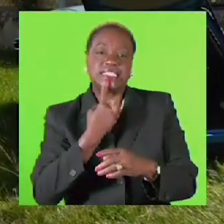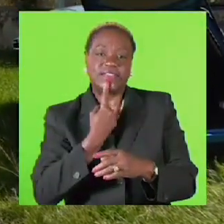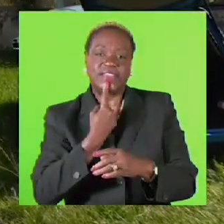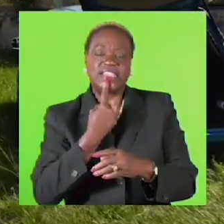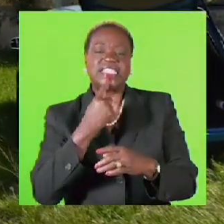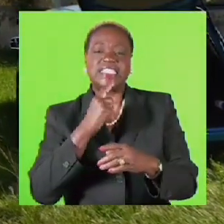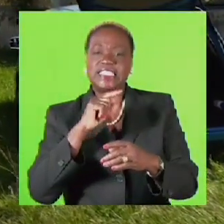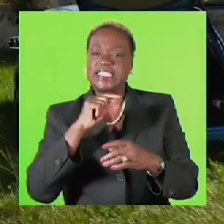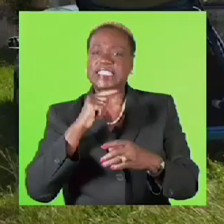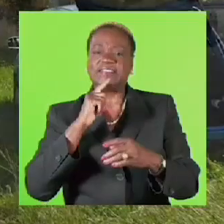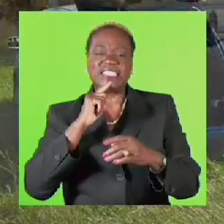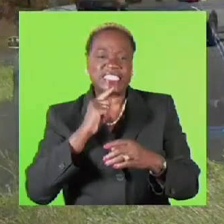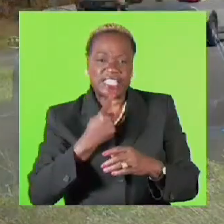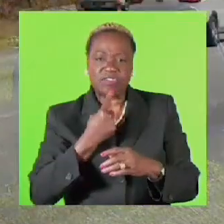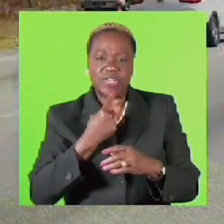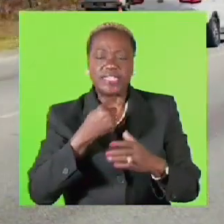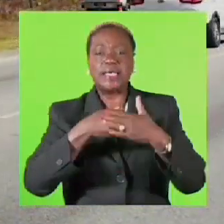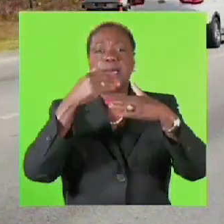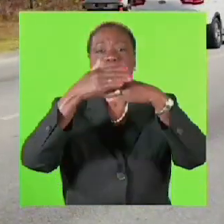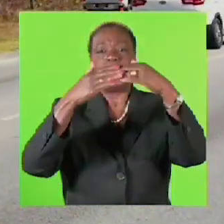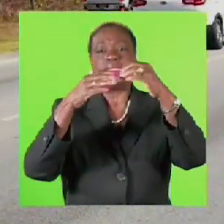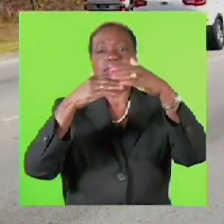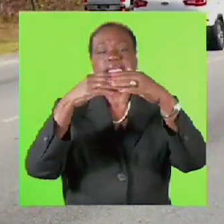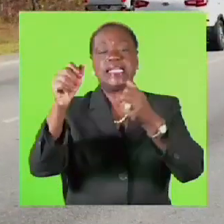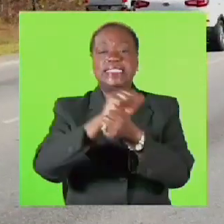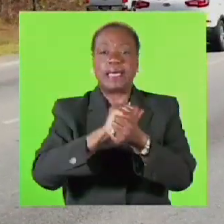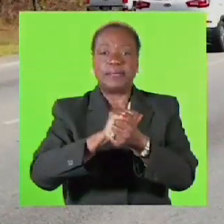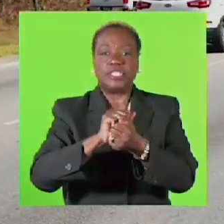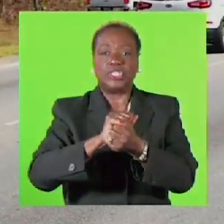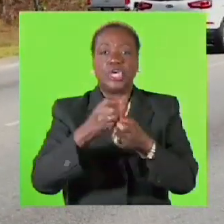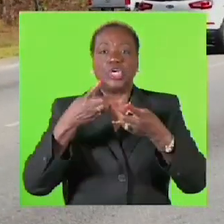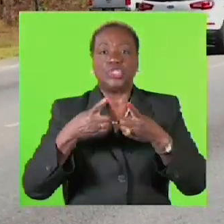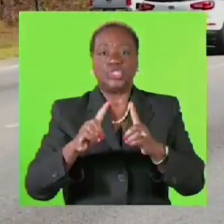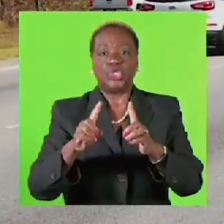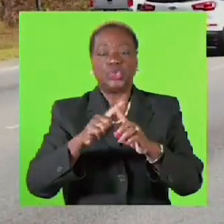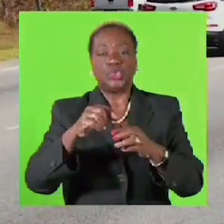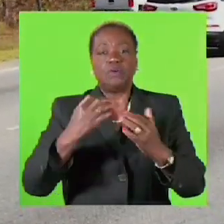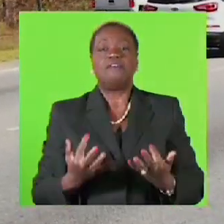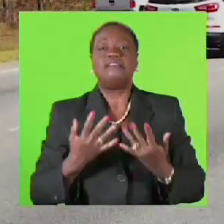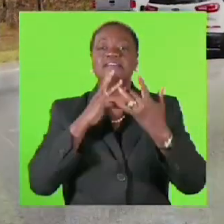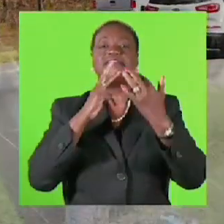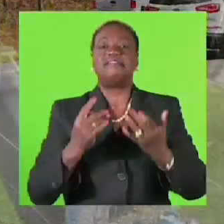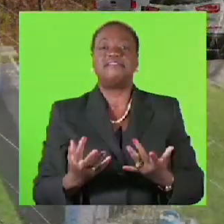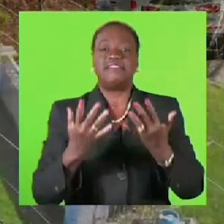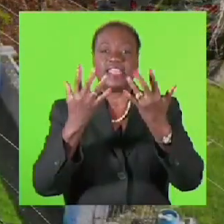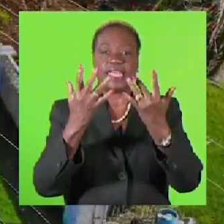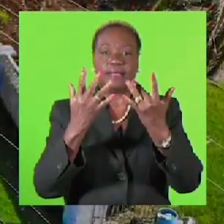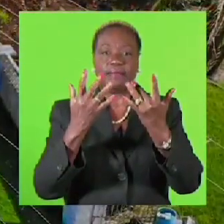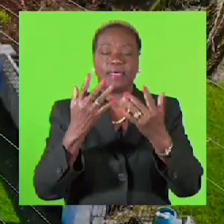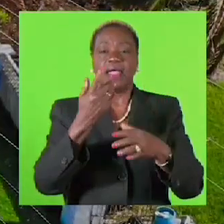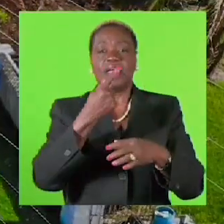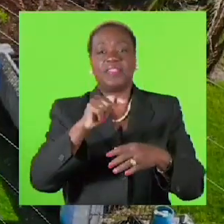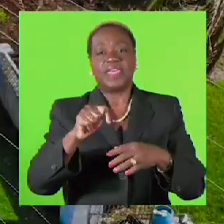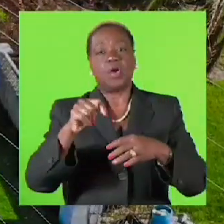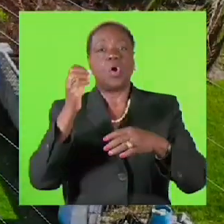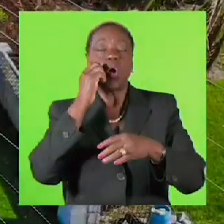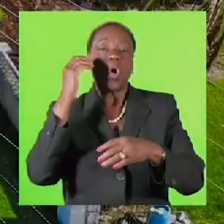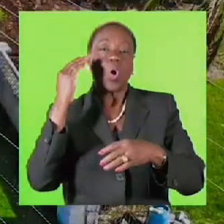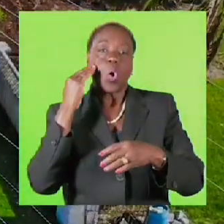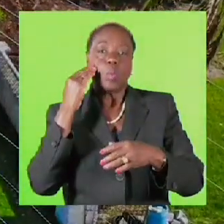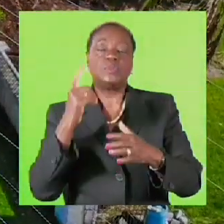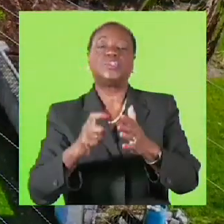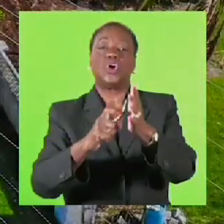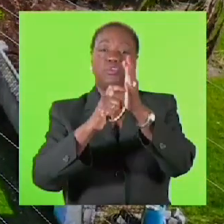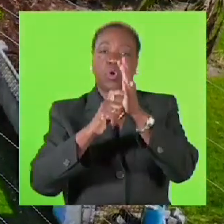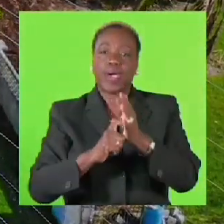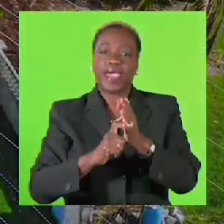serious building damage, primarily due to flooding. Their premises